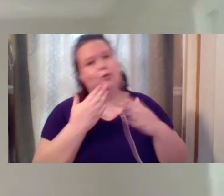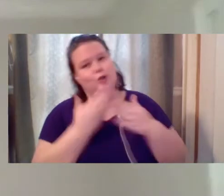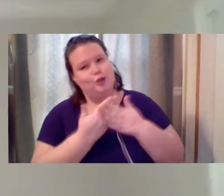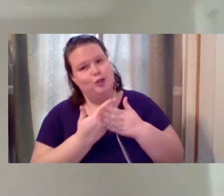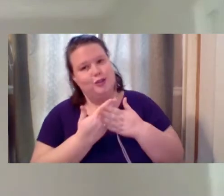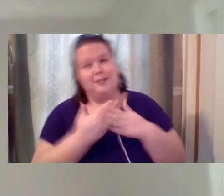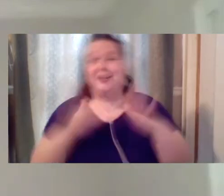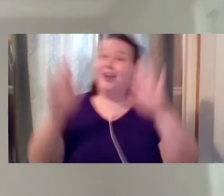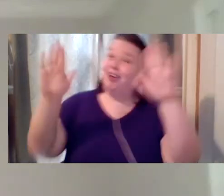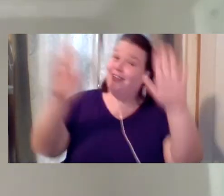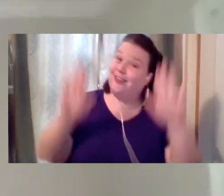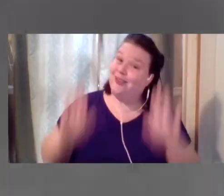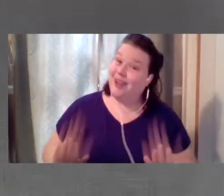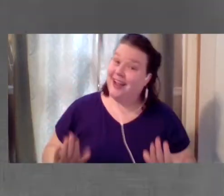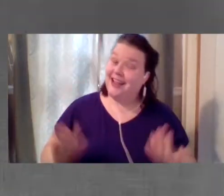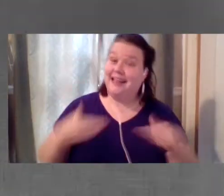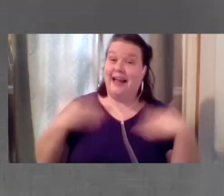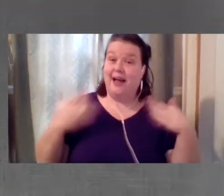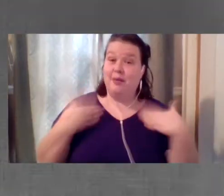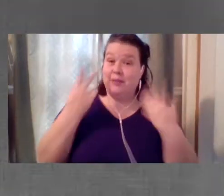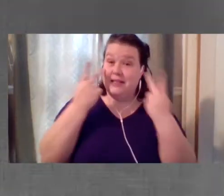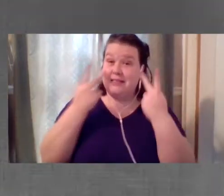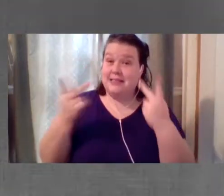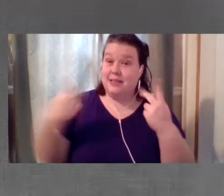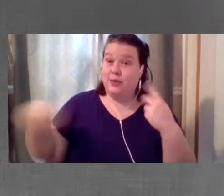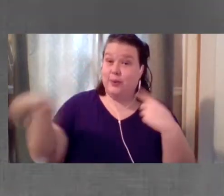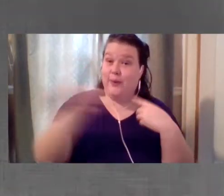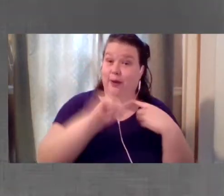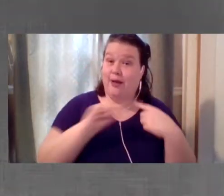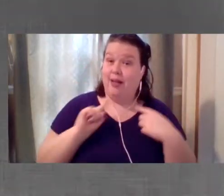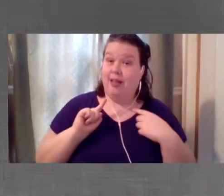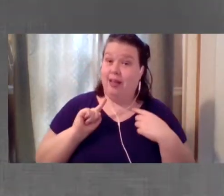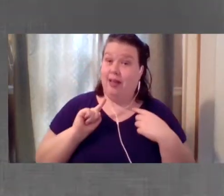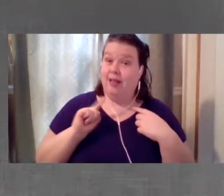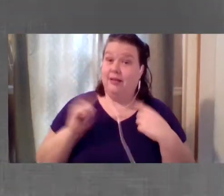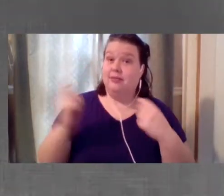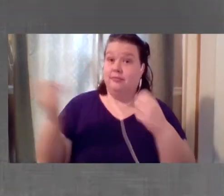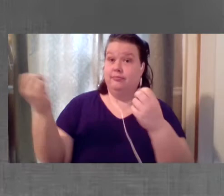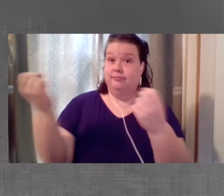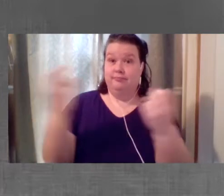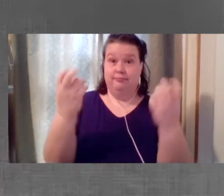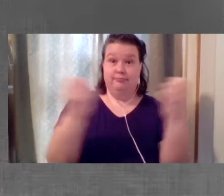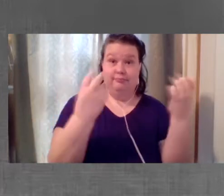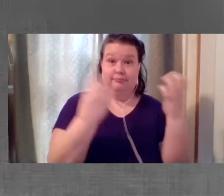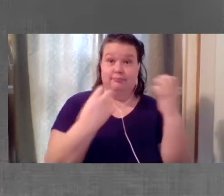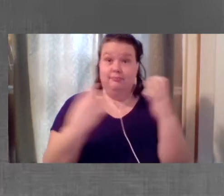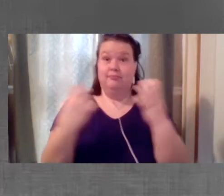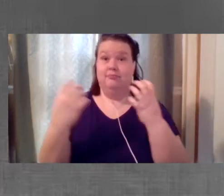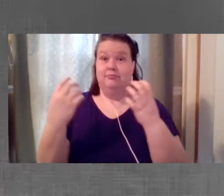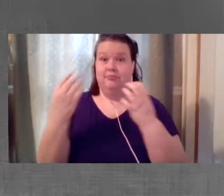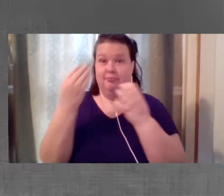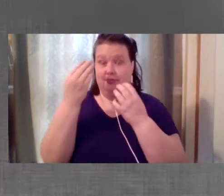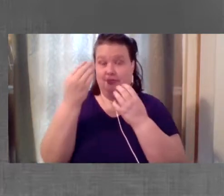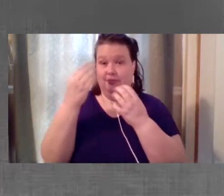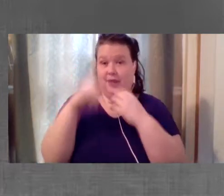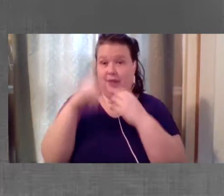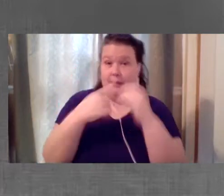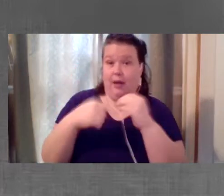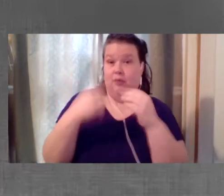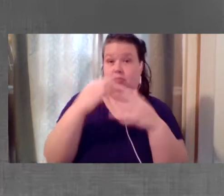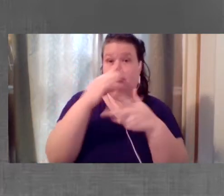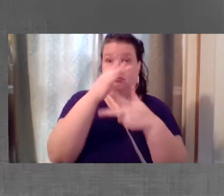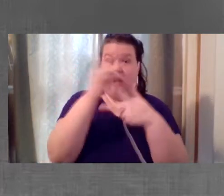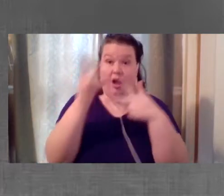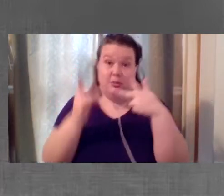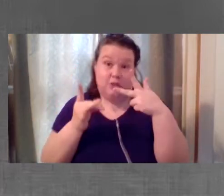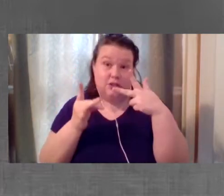Great. Great to see you all. I am going to be gathering your input on these options in the elementary school, um, kind